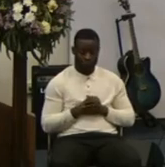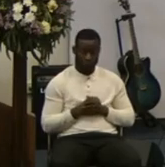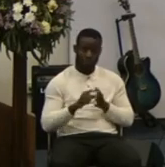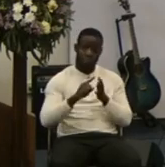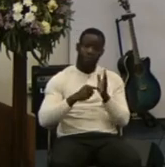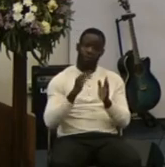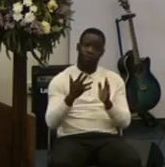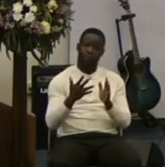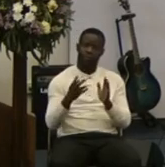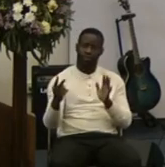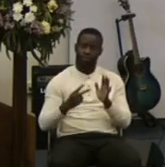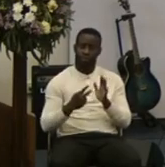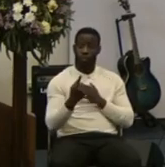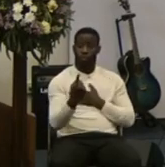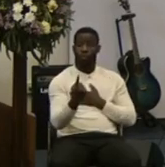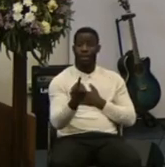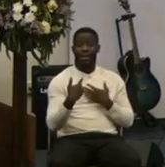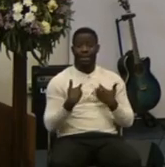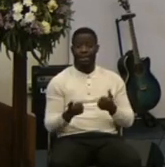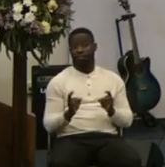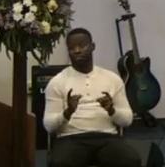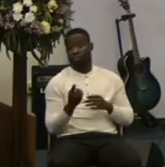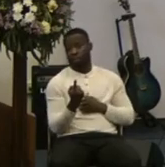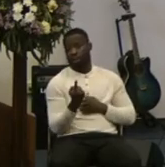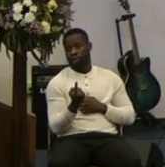John 5 tells us of one healing.